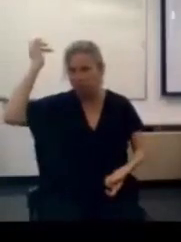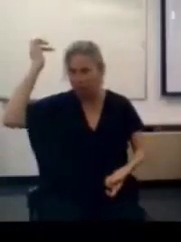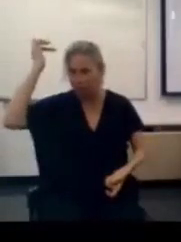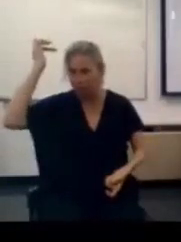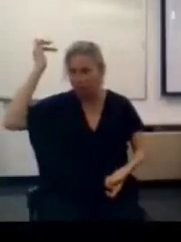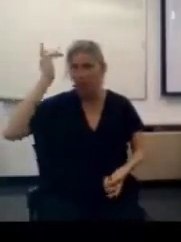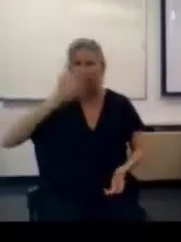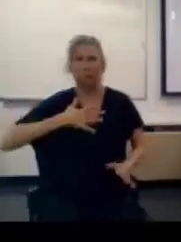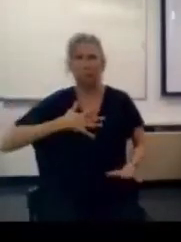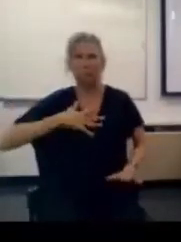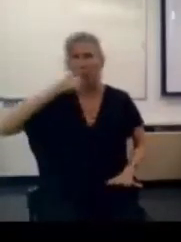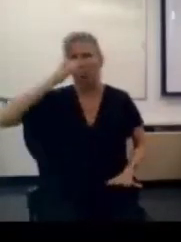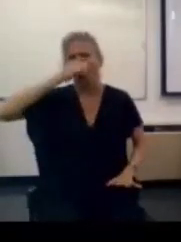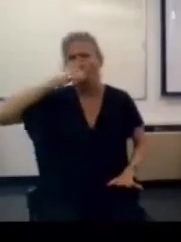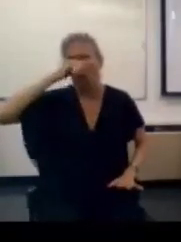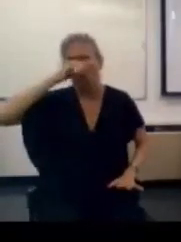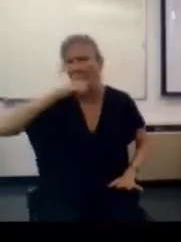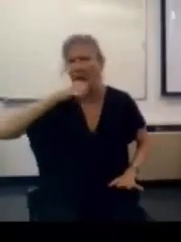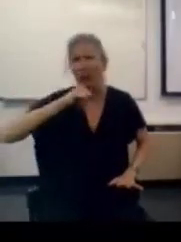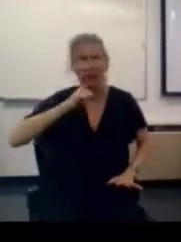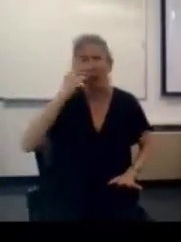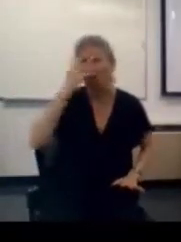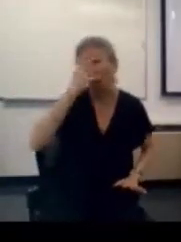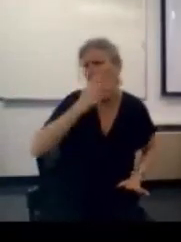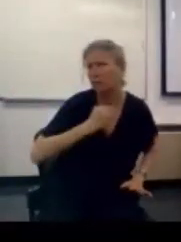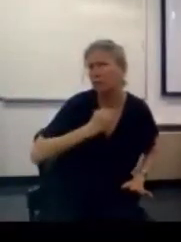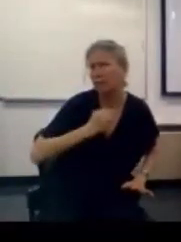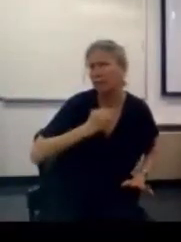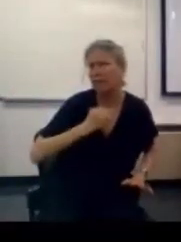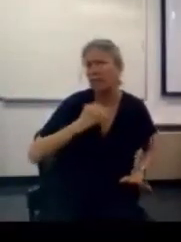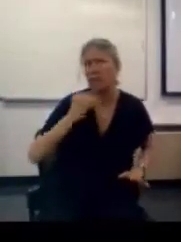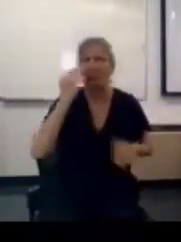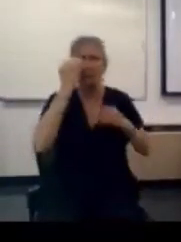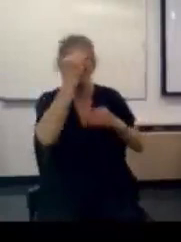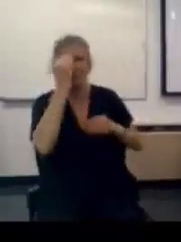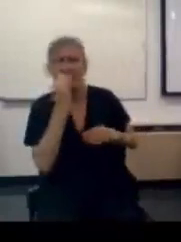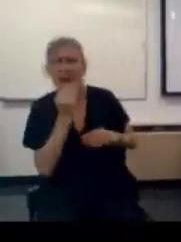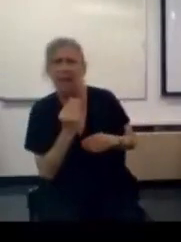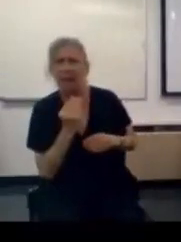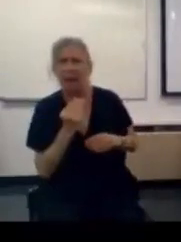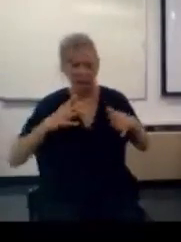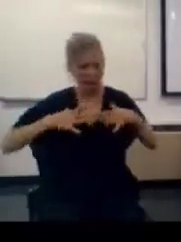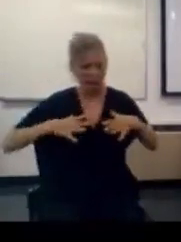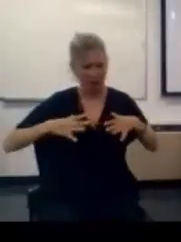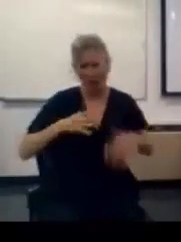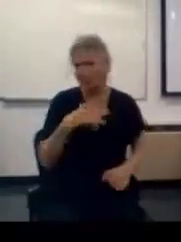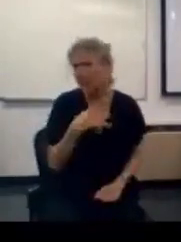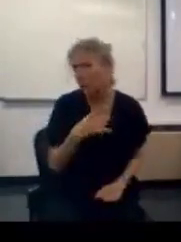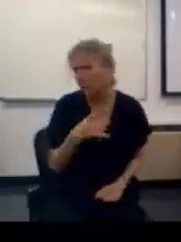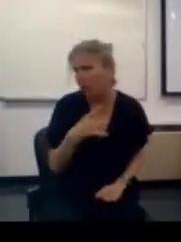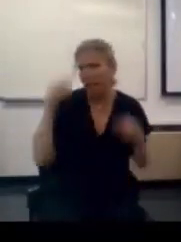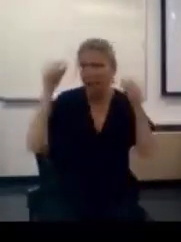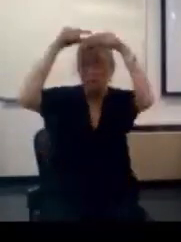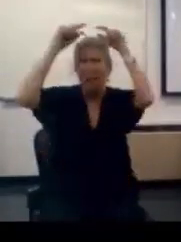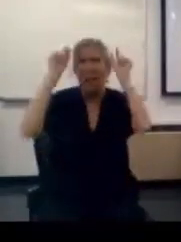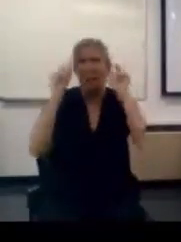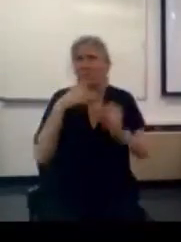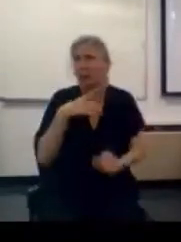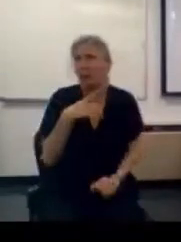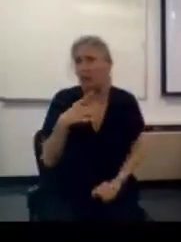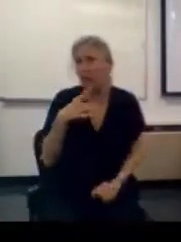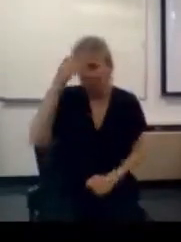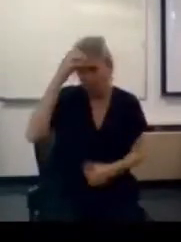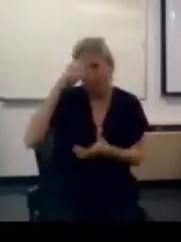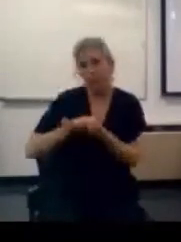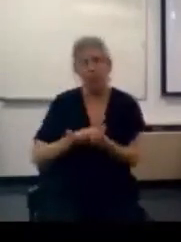falling out, and I'm just looking, oh my God, I'm terrible. My hair was falling out, and I'm wearing this really tacky